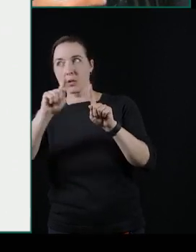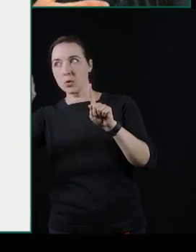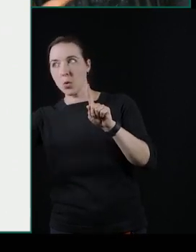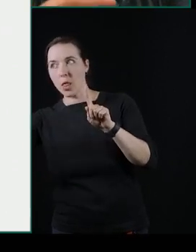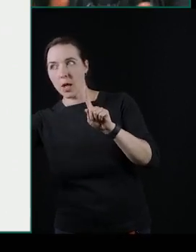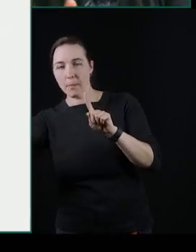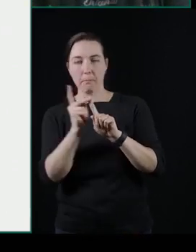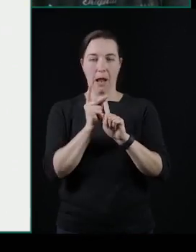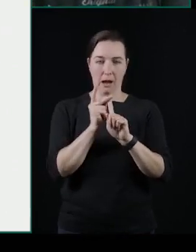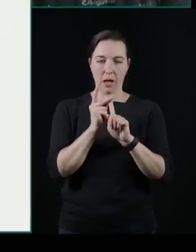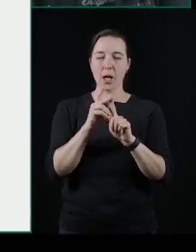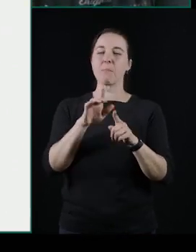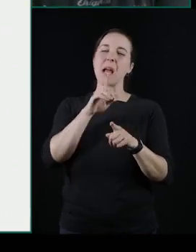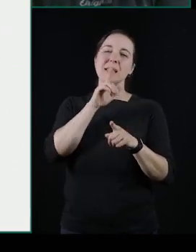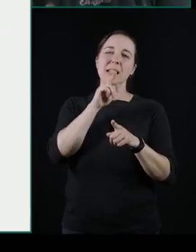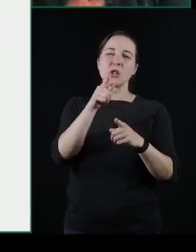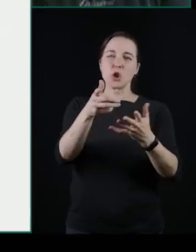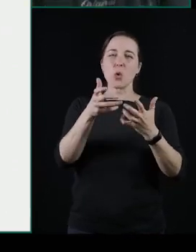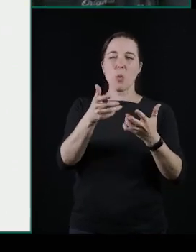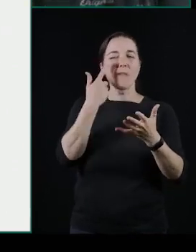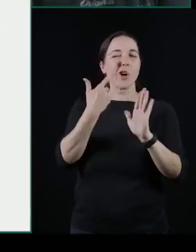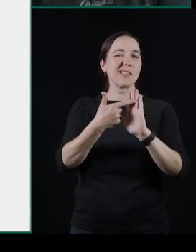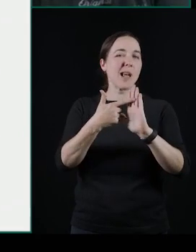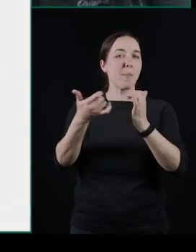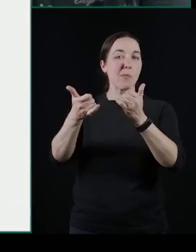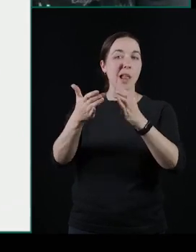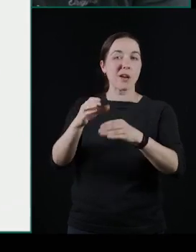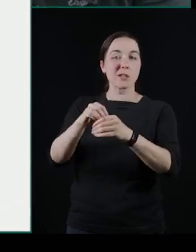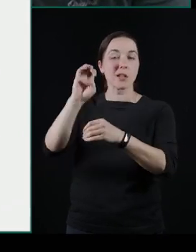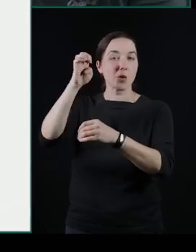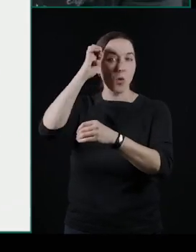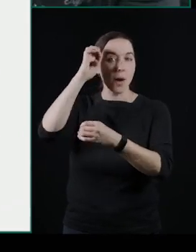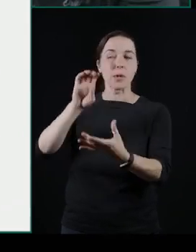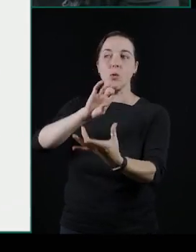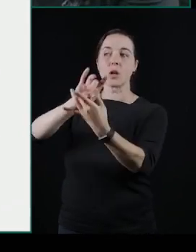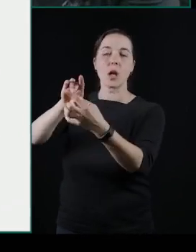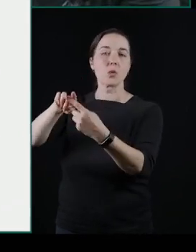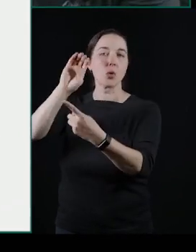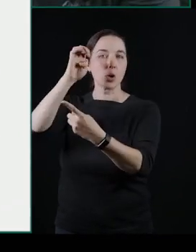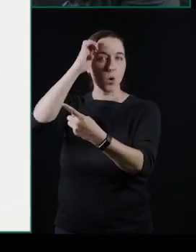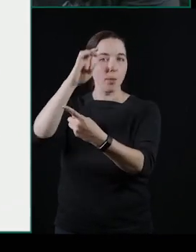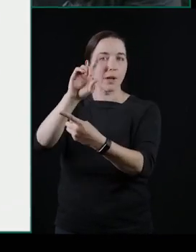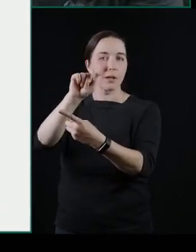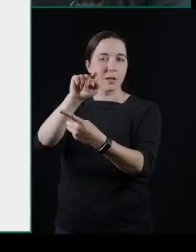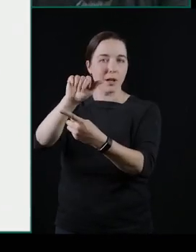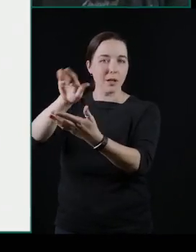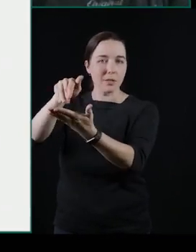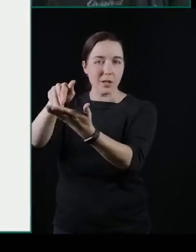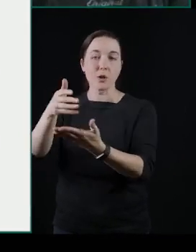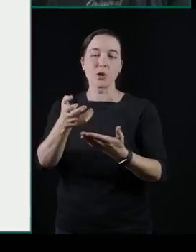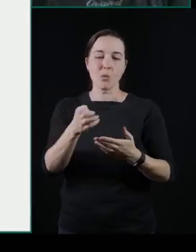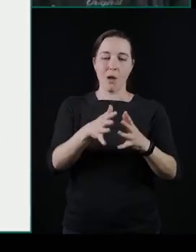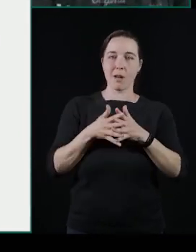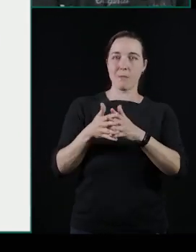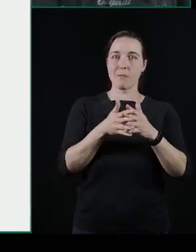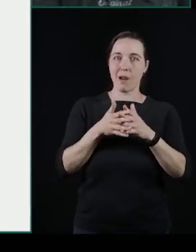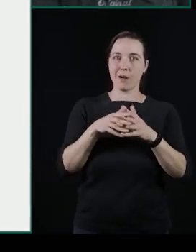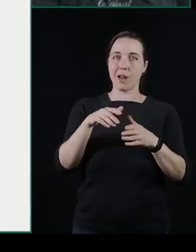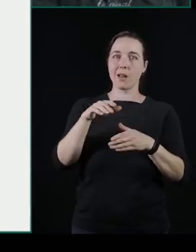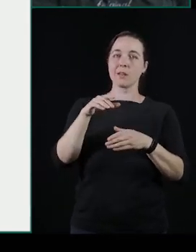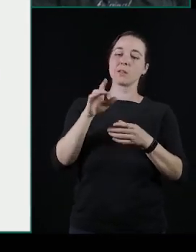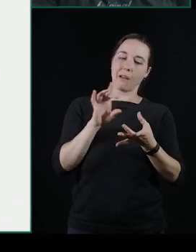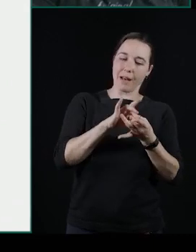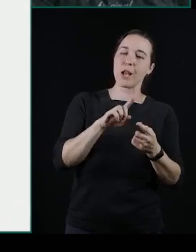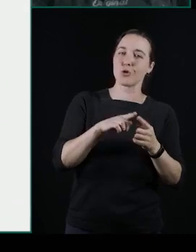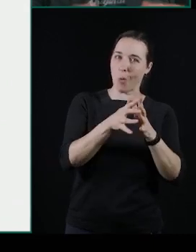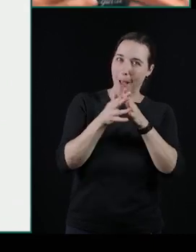will be back, right? So essentially you want, for example, players in Europe to connect to European data centers. You want players in America to connect to the